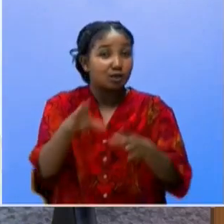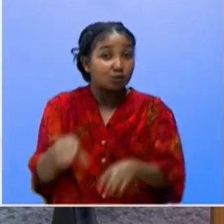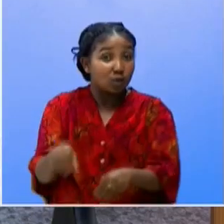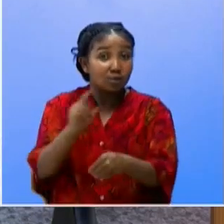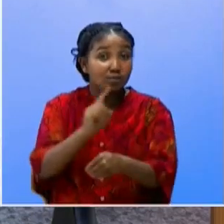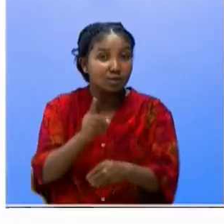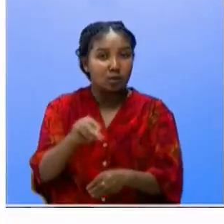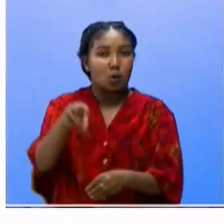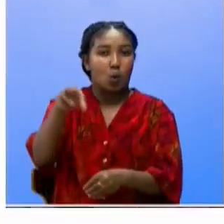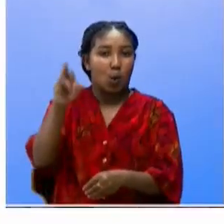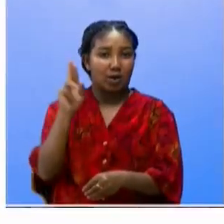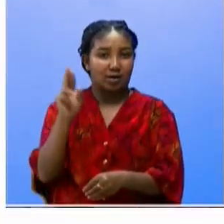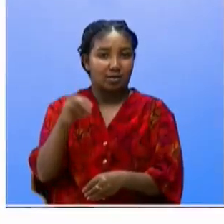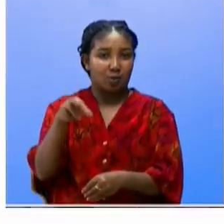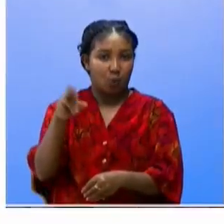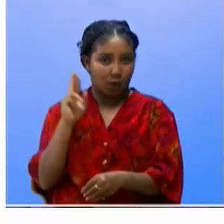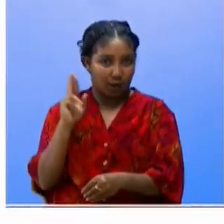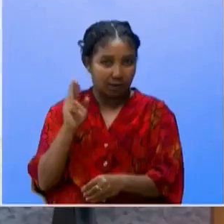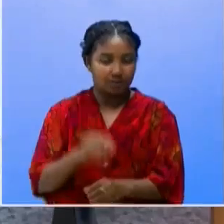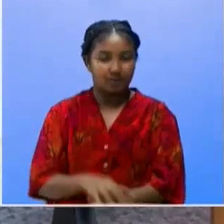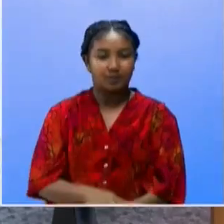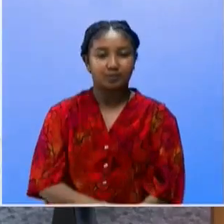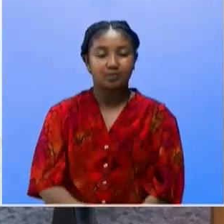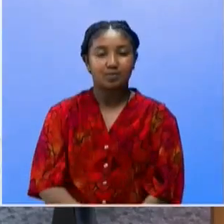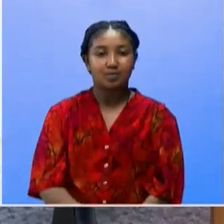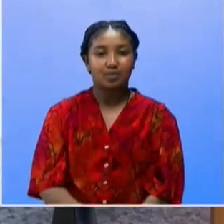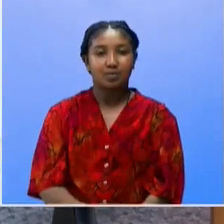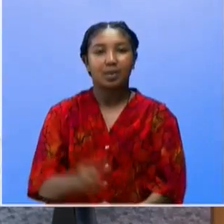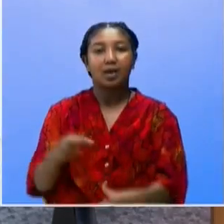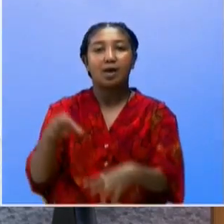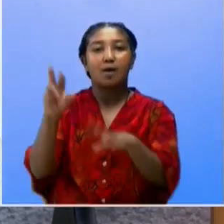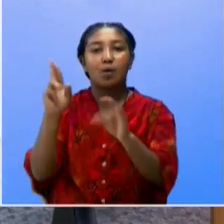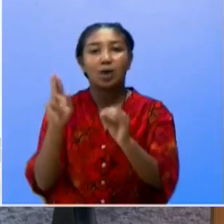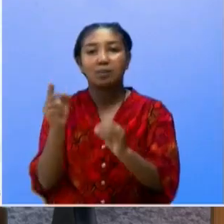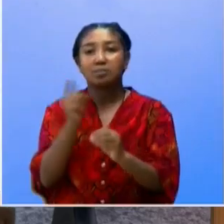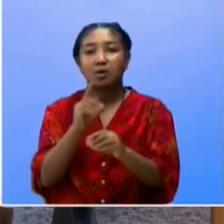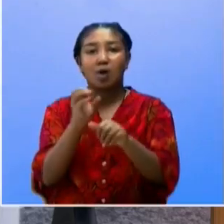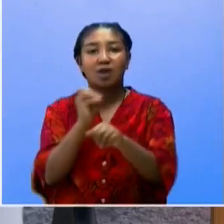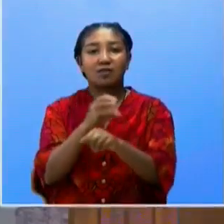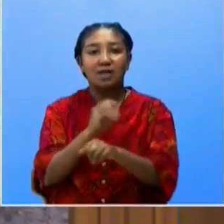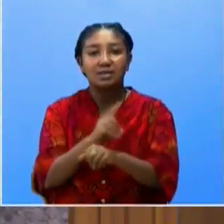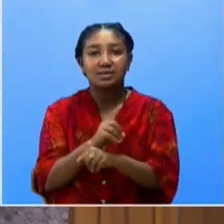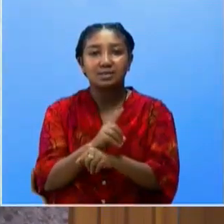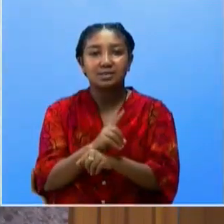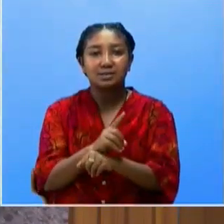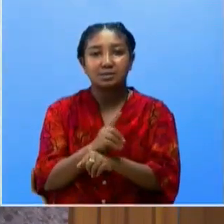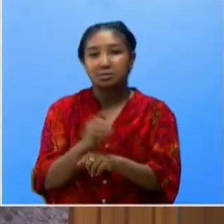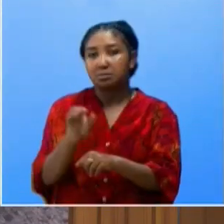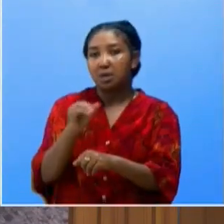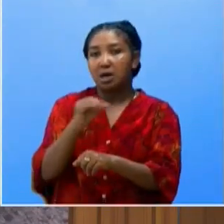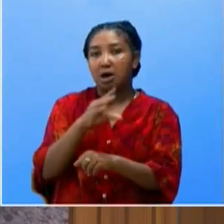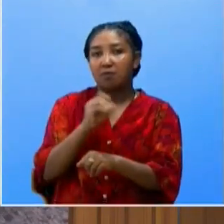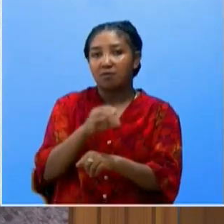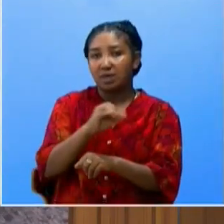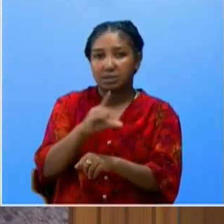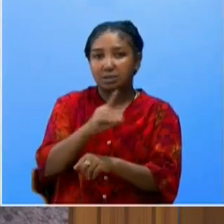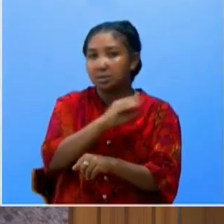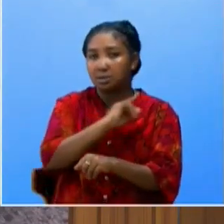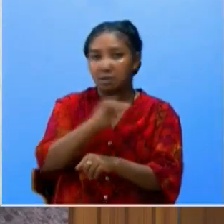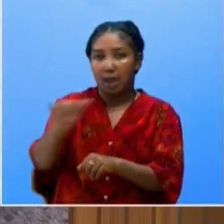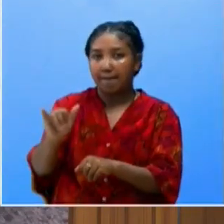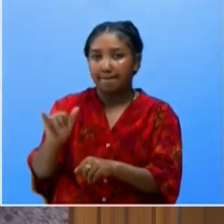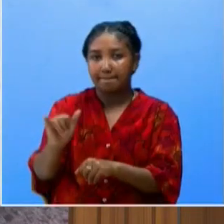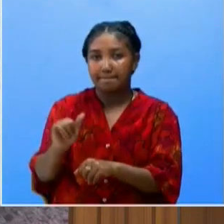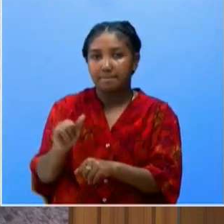students were. Where? What about advised? The same is true because this one